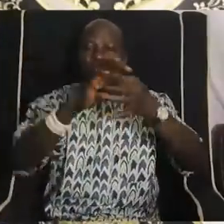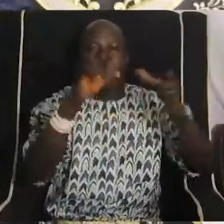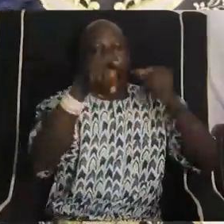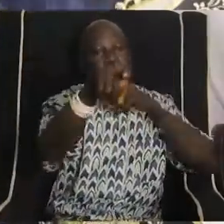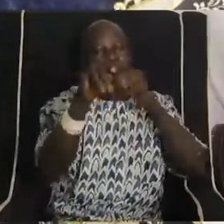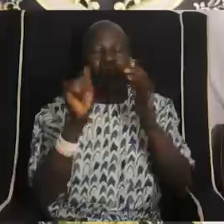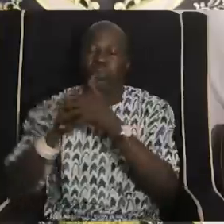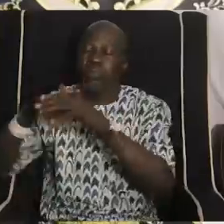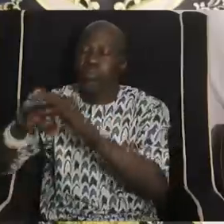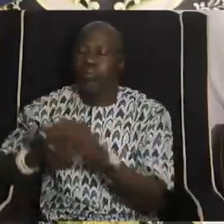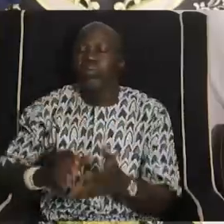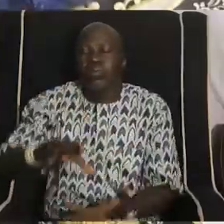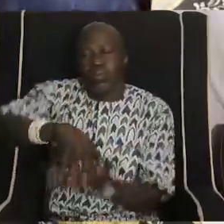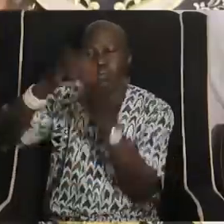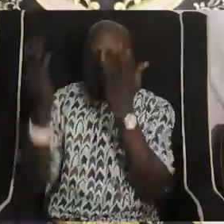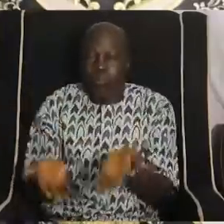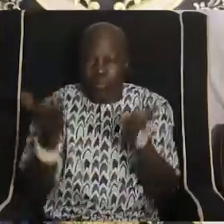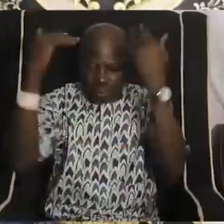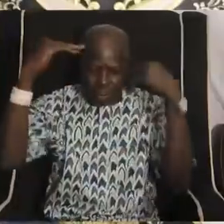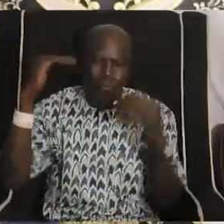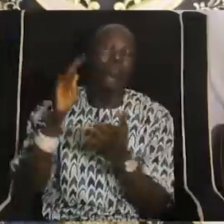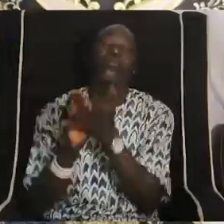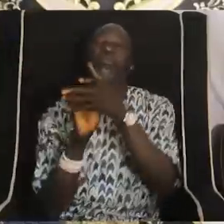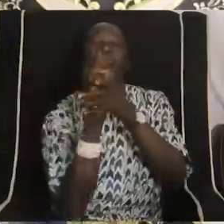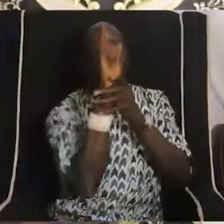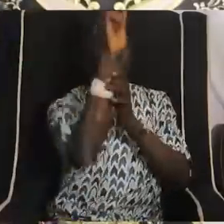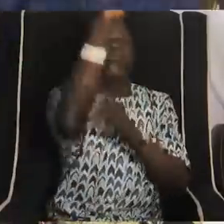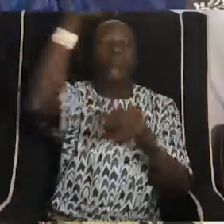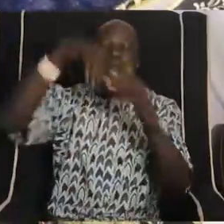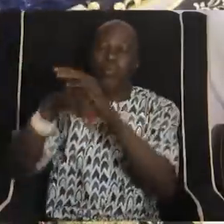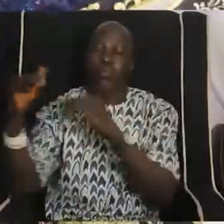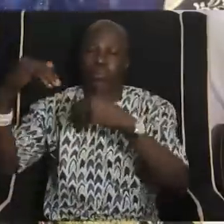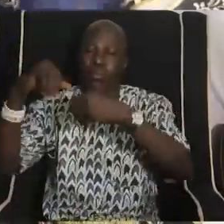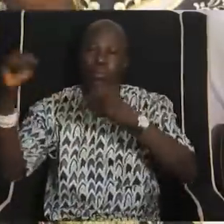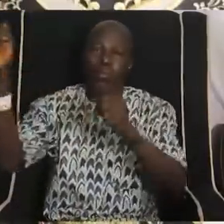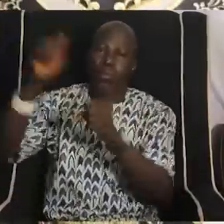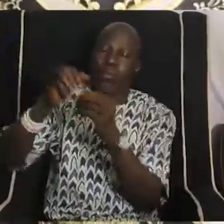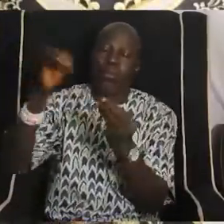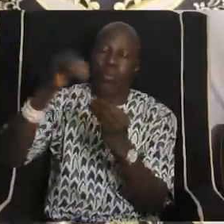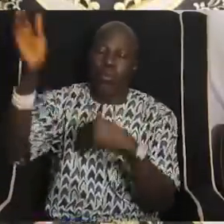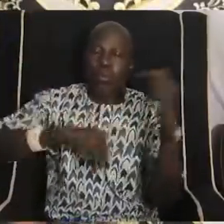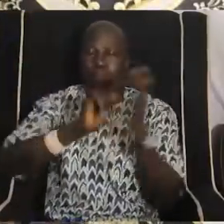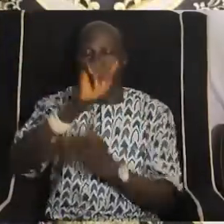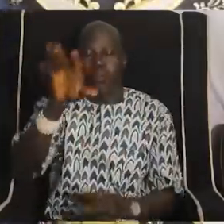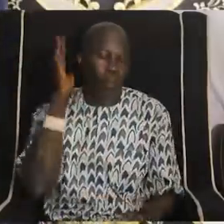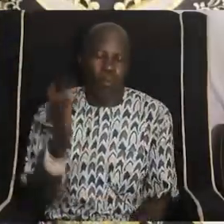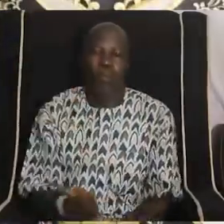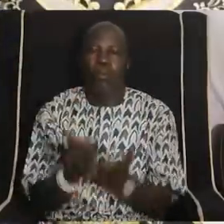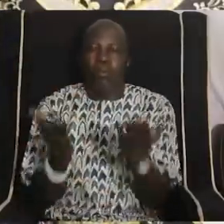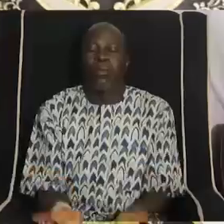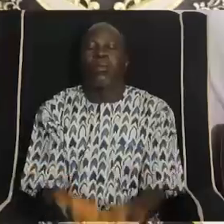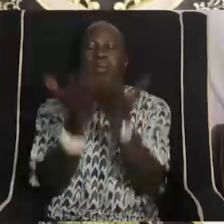will connect you. He will lift you up. You are still more than your mate. Help rise for